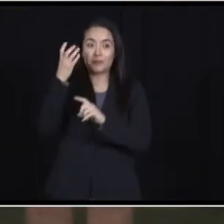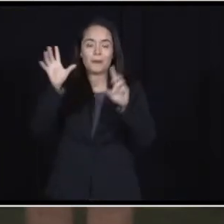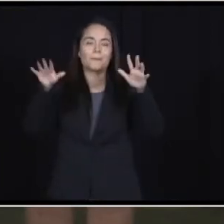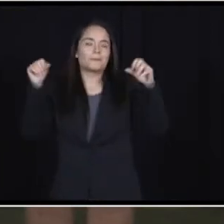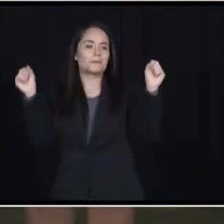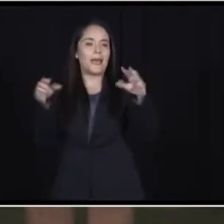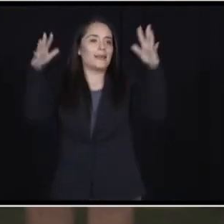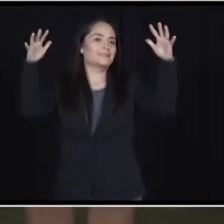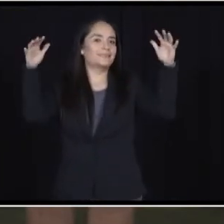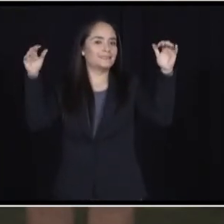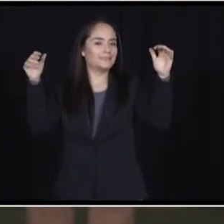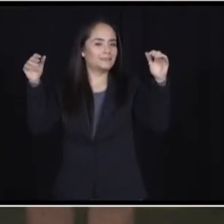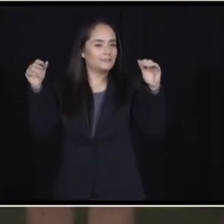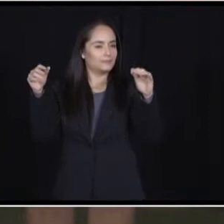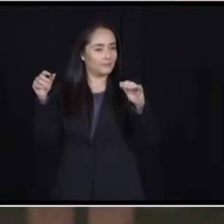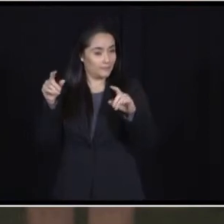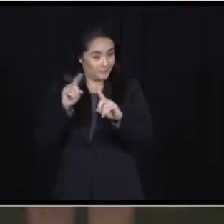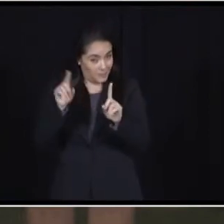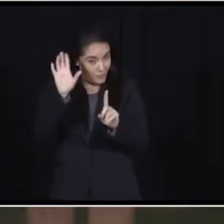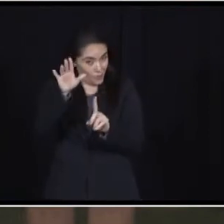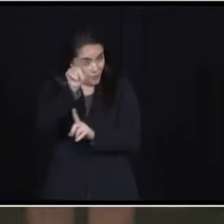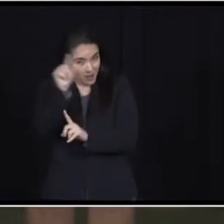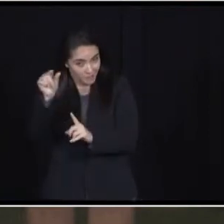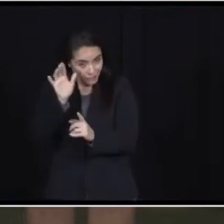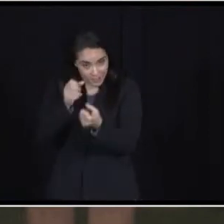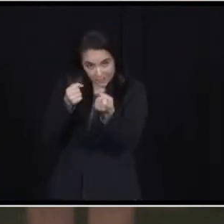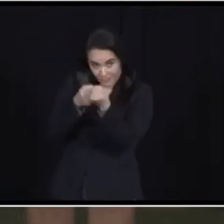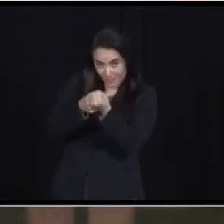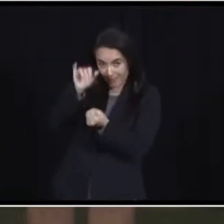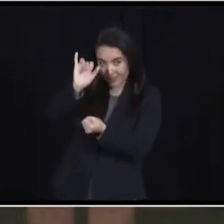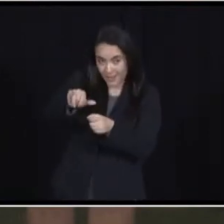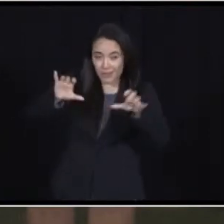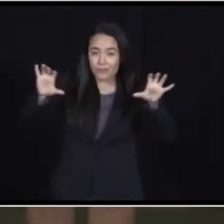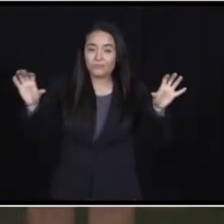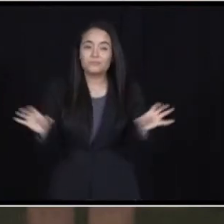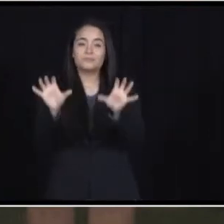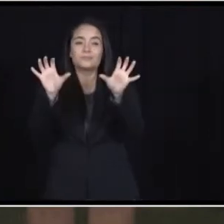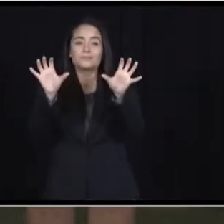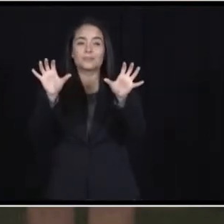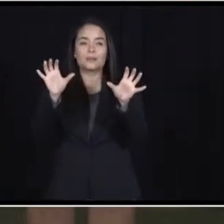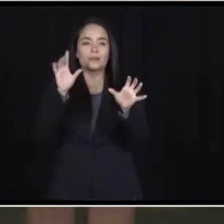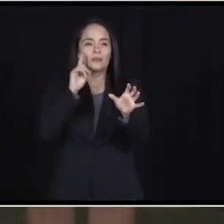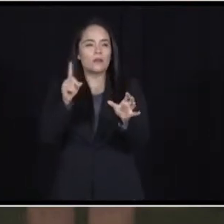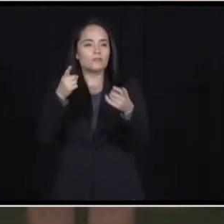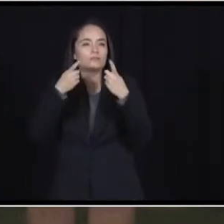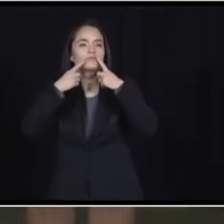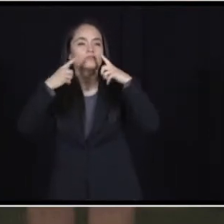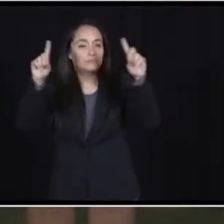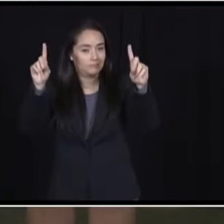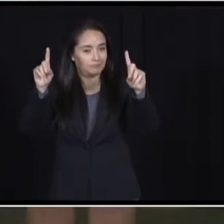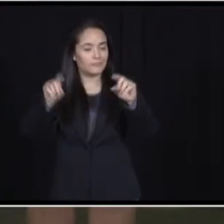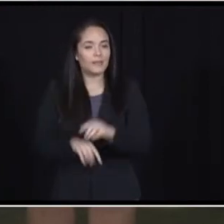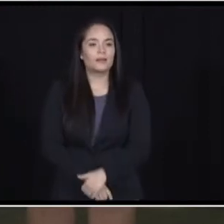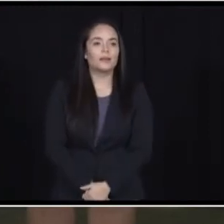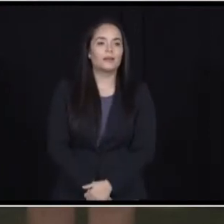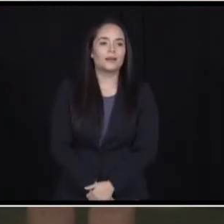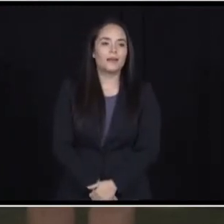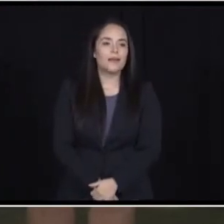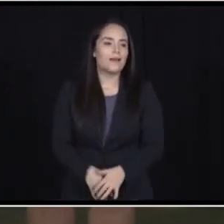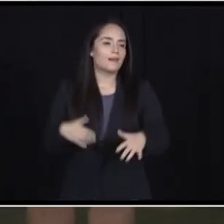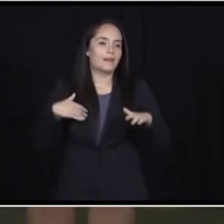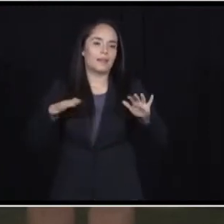and is your government actively working towards this? I haven't had an opportunity to speak to Dr. Williams today, but I'm always